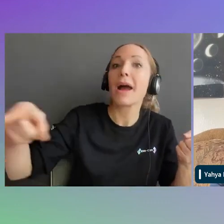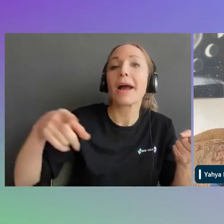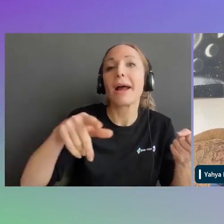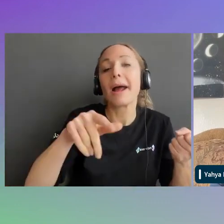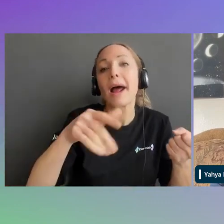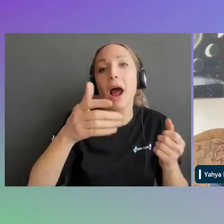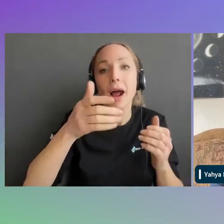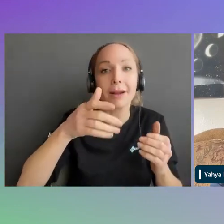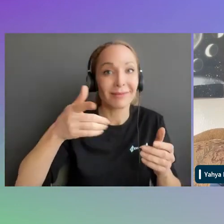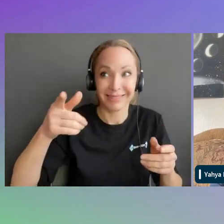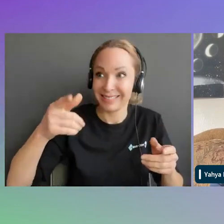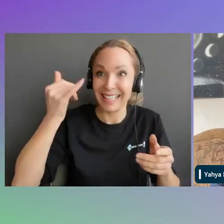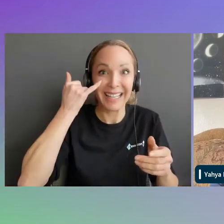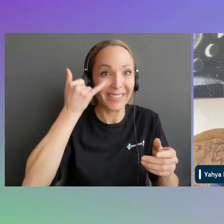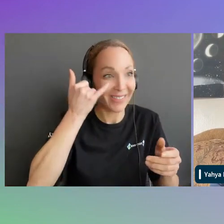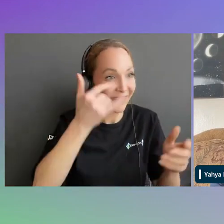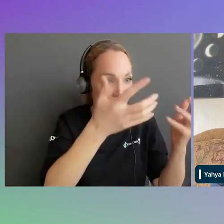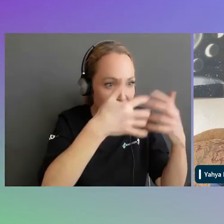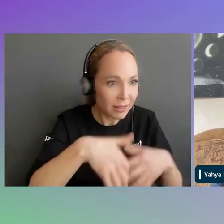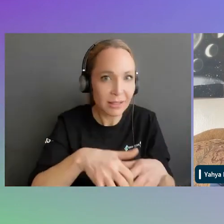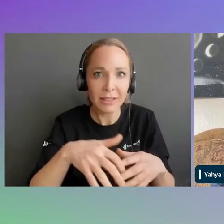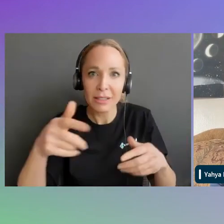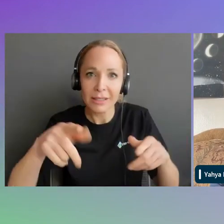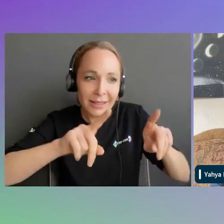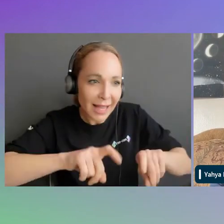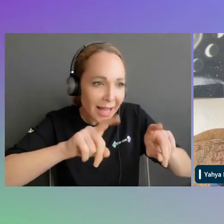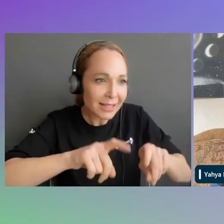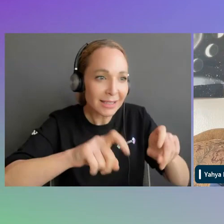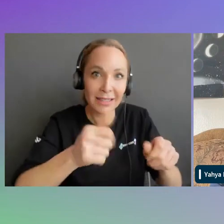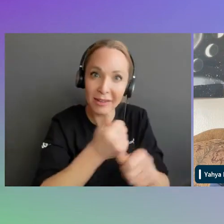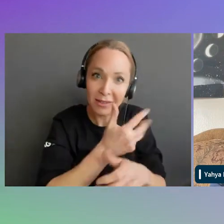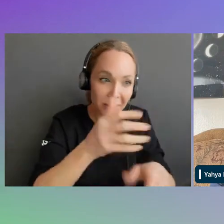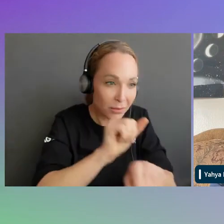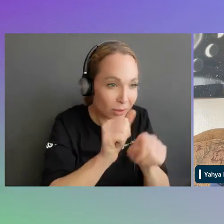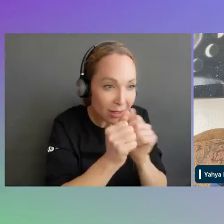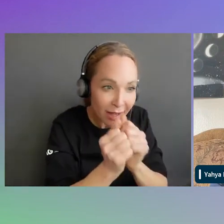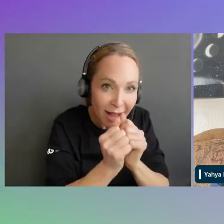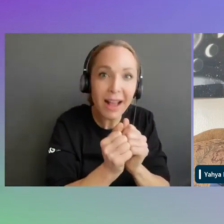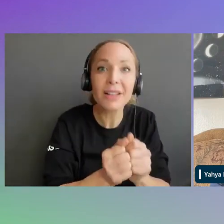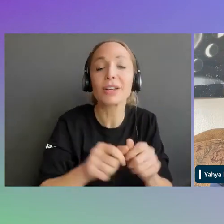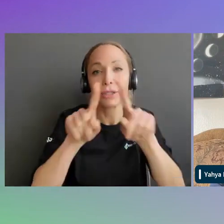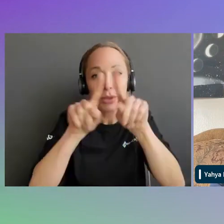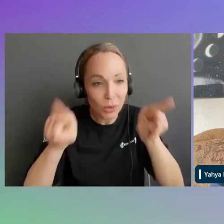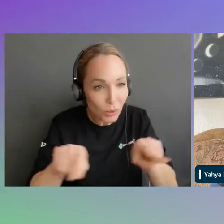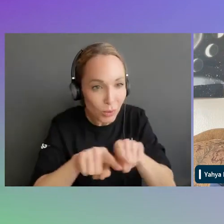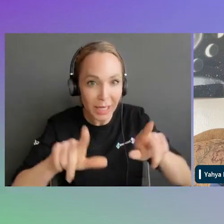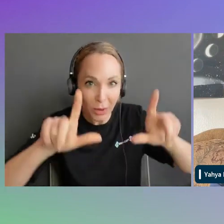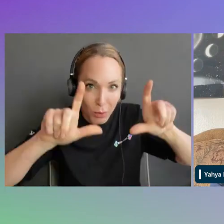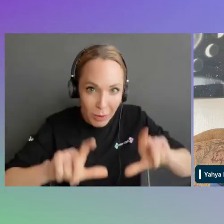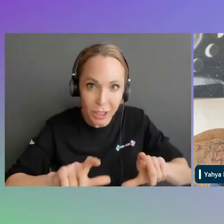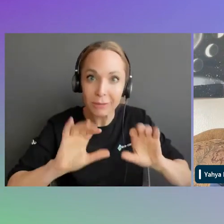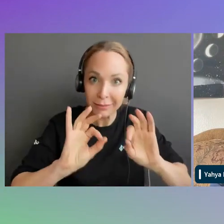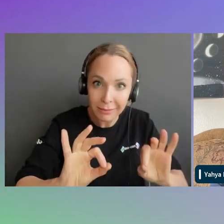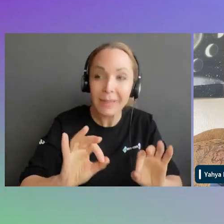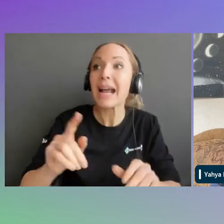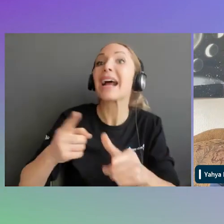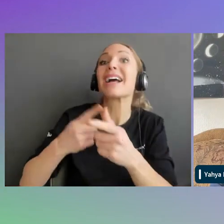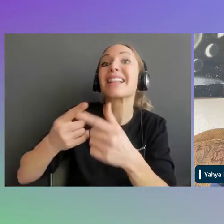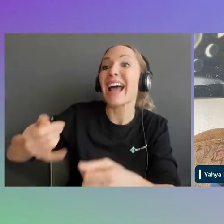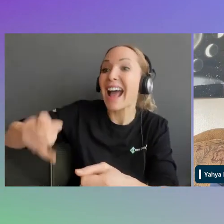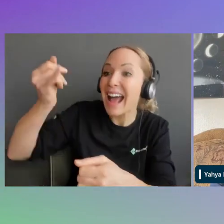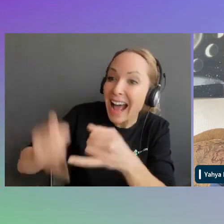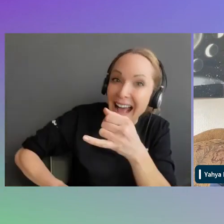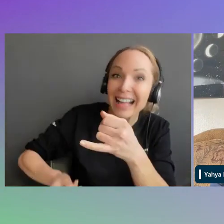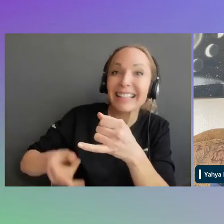reader testing on your components and your component library, and then do usability testing with real end users, maybe screen reader users, people